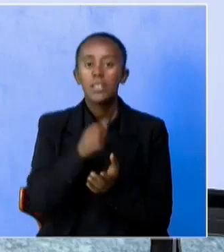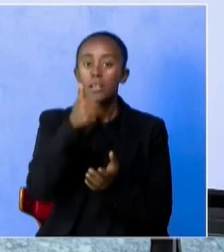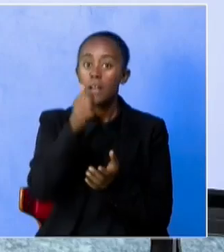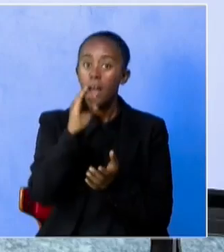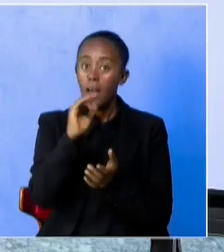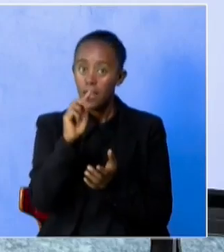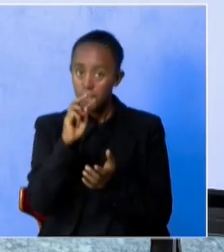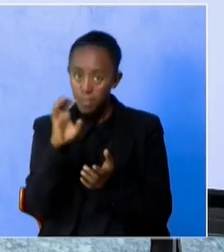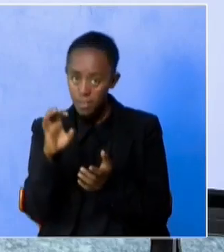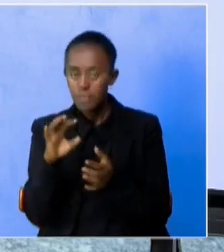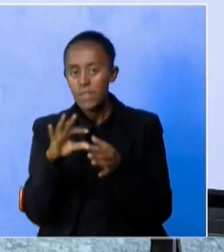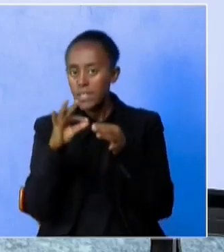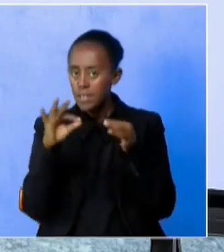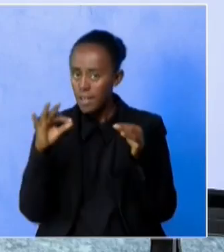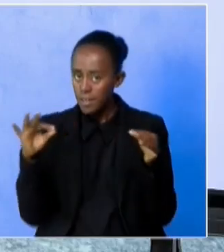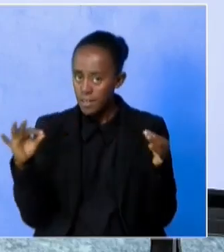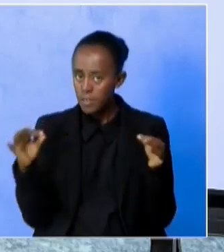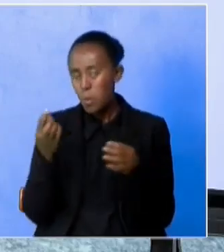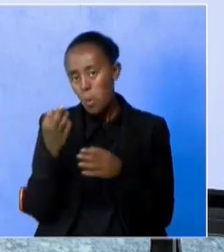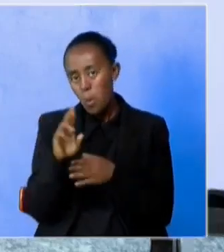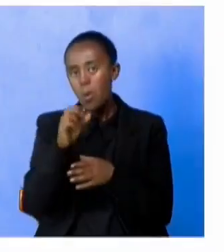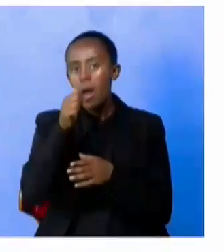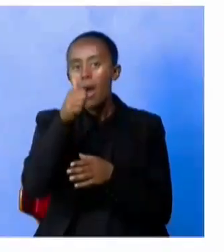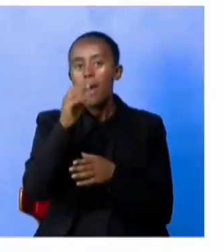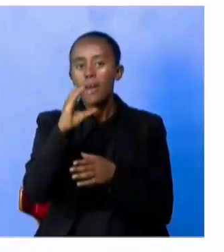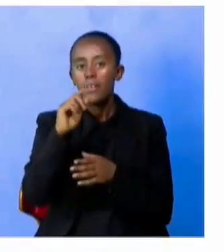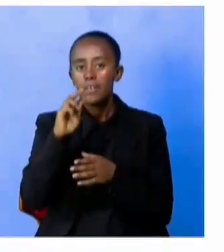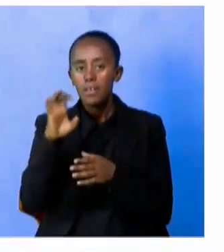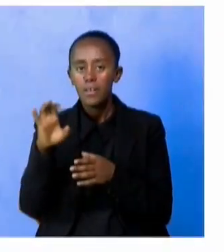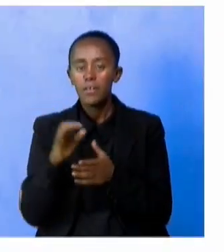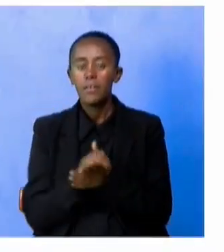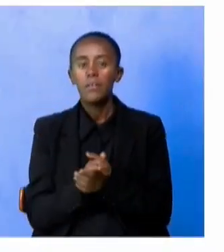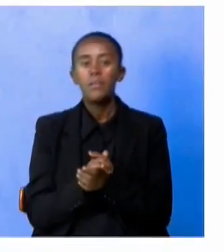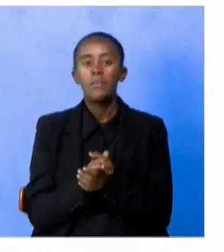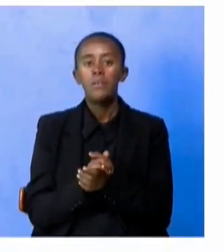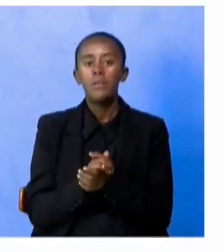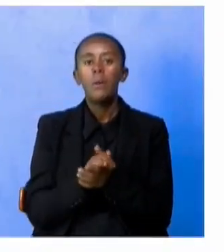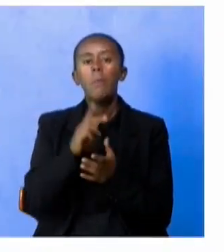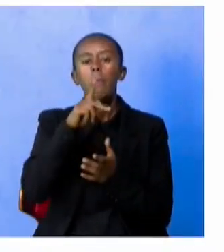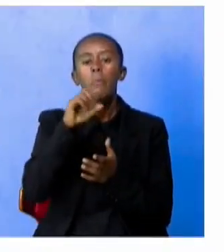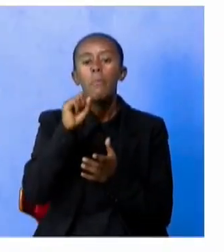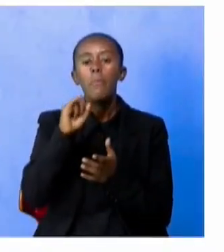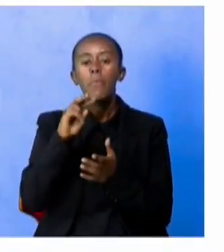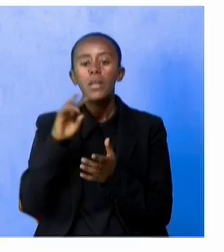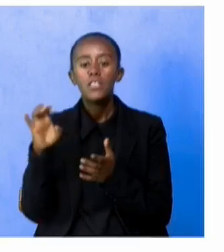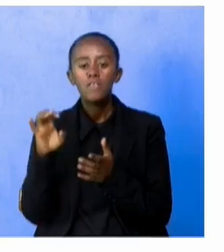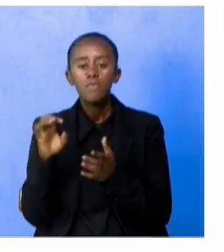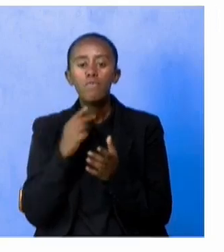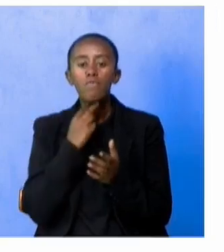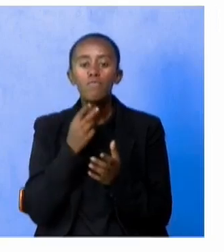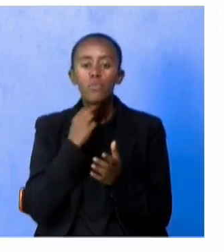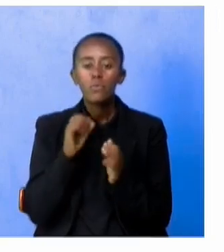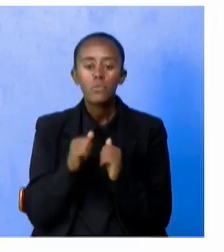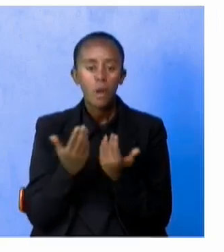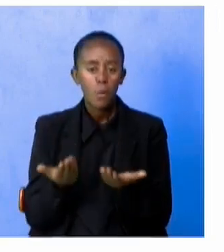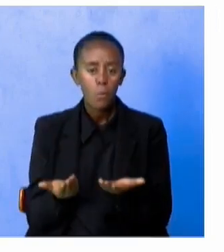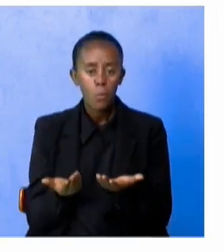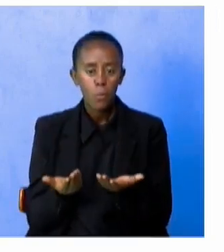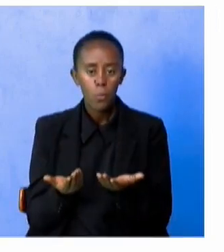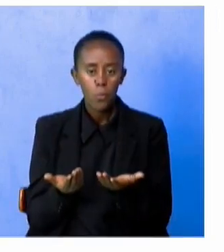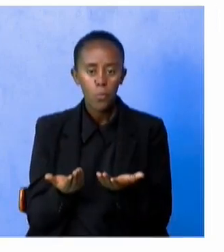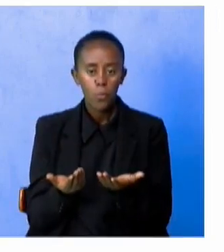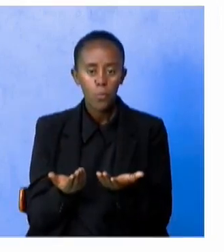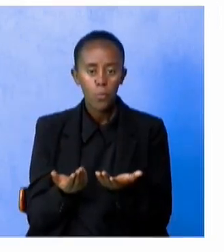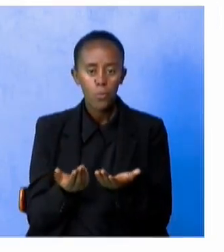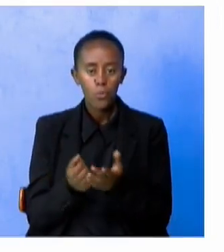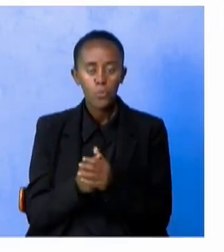active voice. What about if it is a passive voice? If it is a passive voice, we focus more on